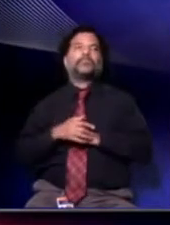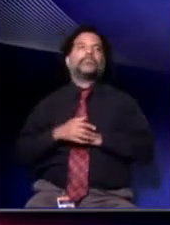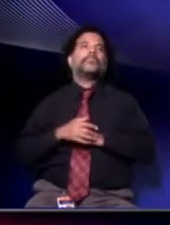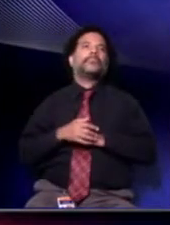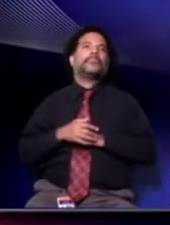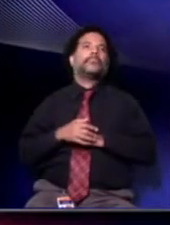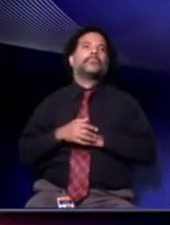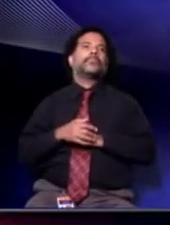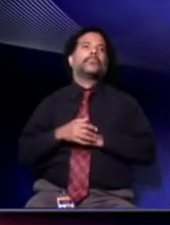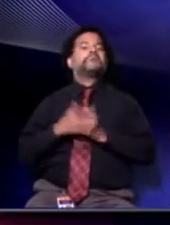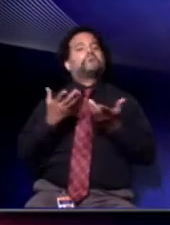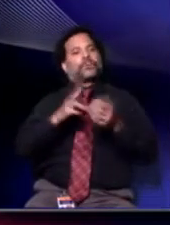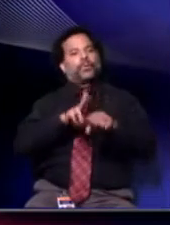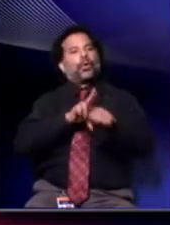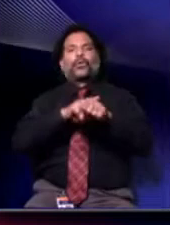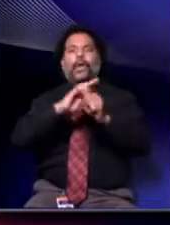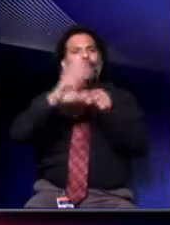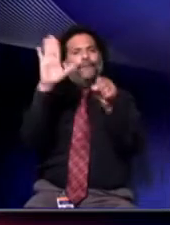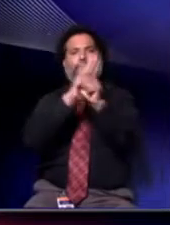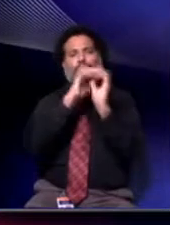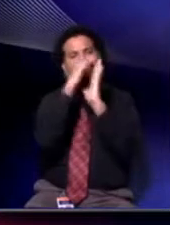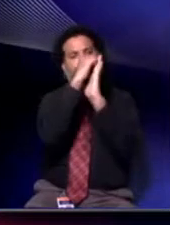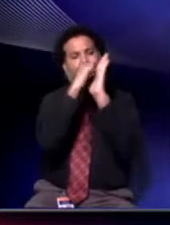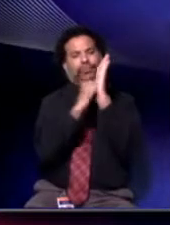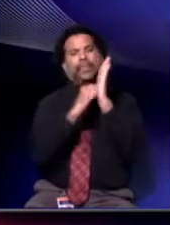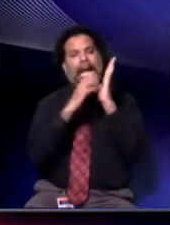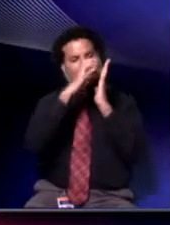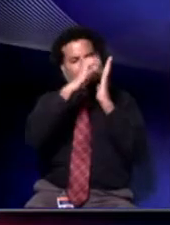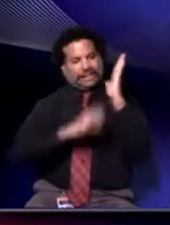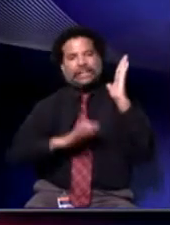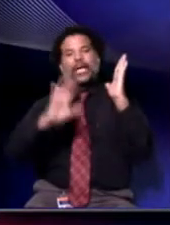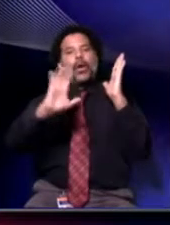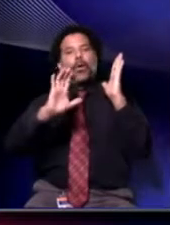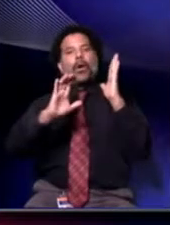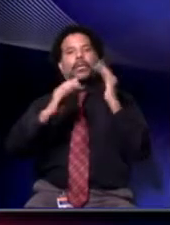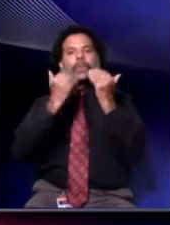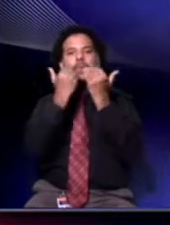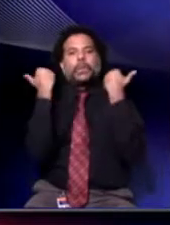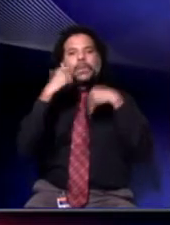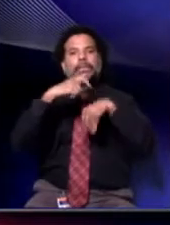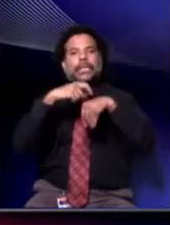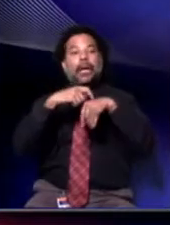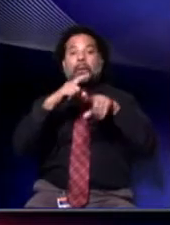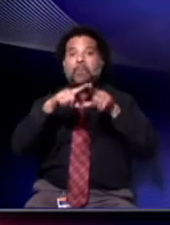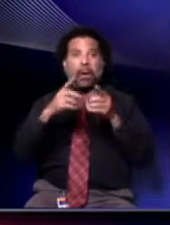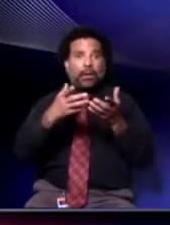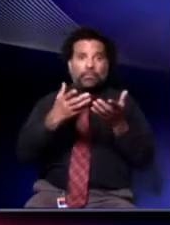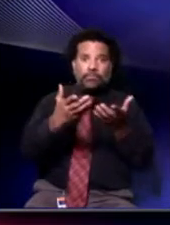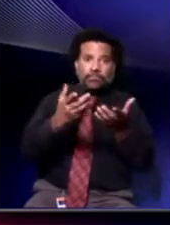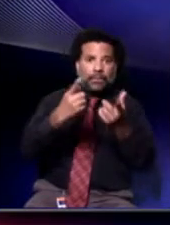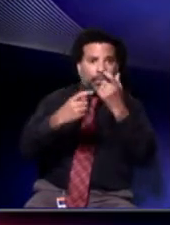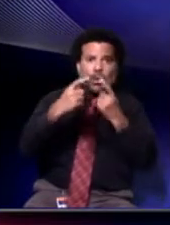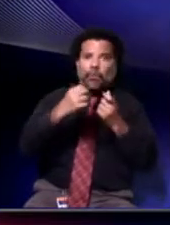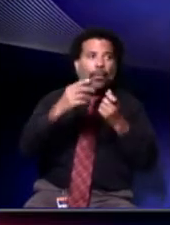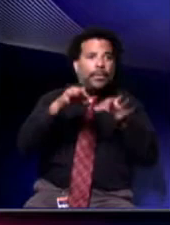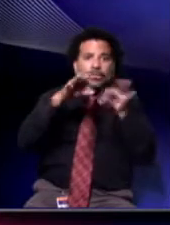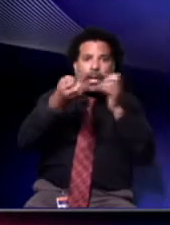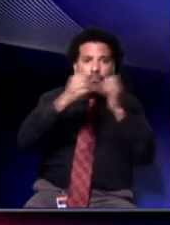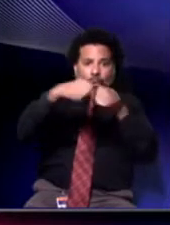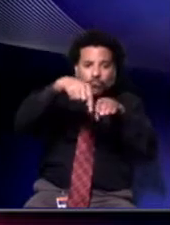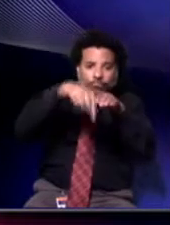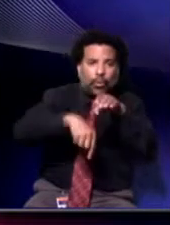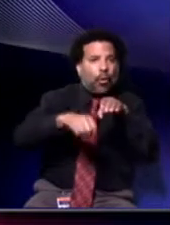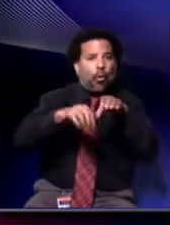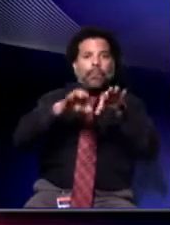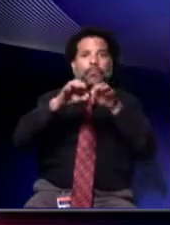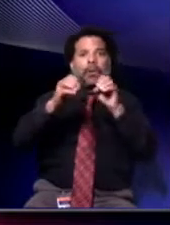Obviously, you have a full agenda, and I'm happy to answer any and all questions or dive more deeply into any component of the